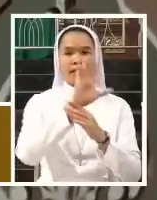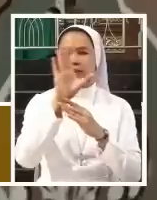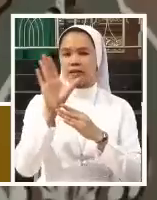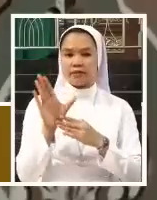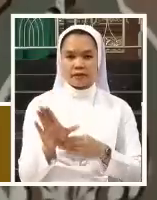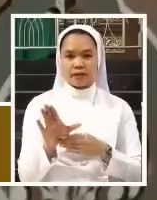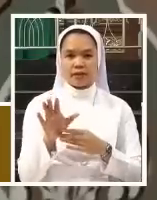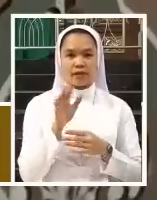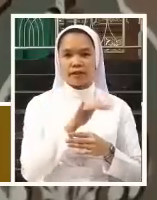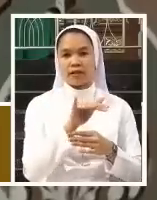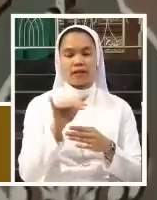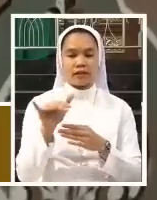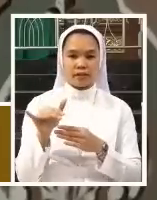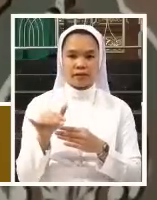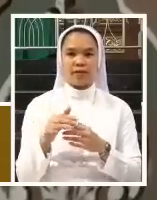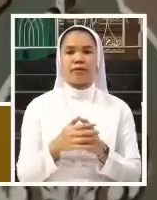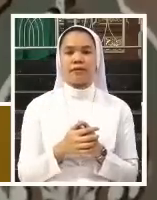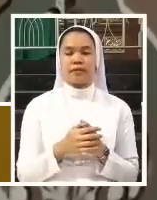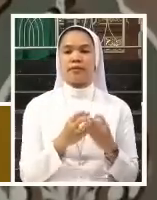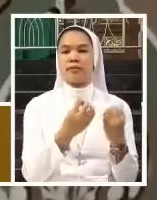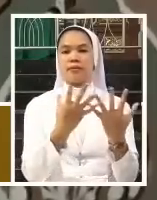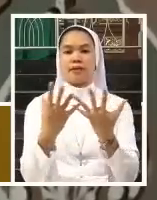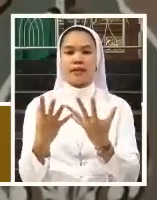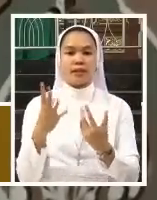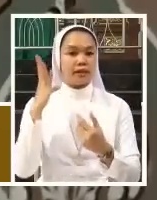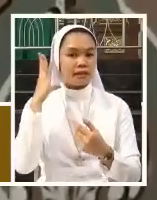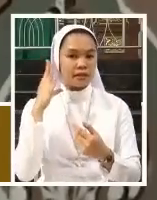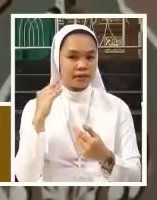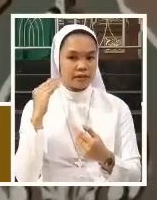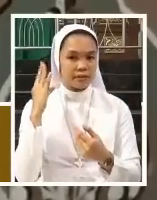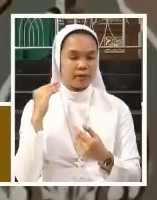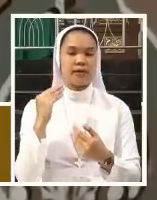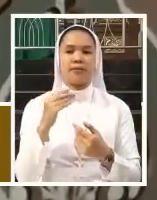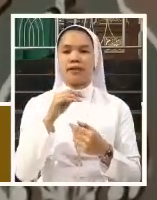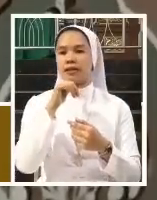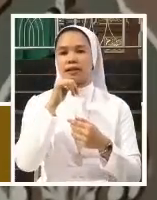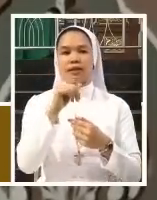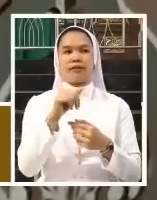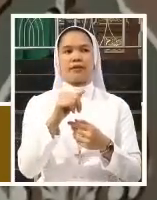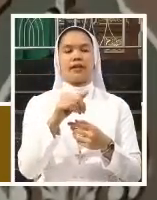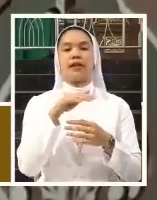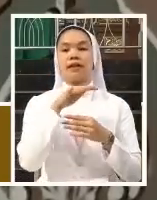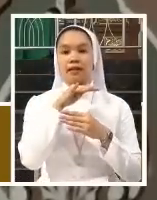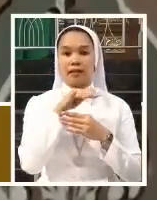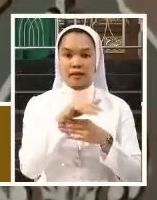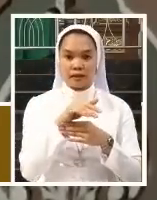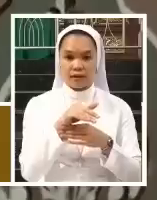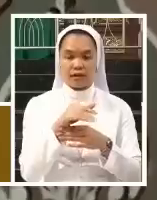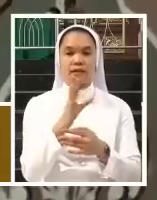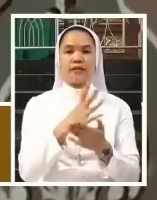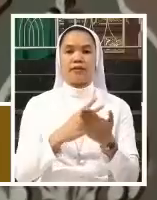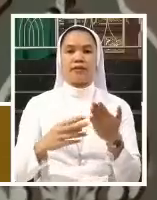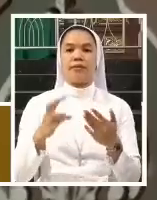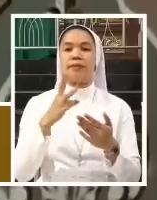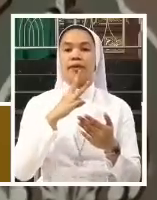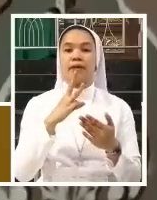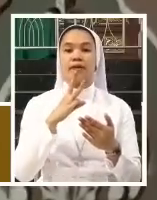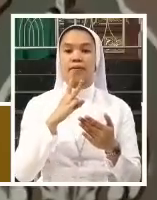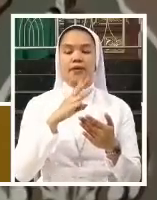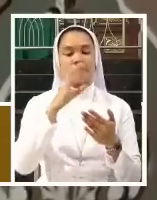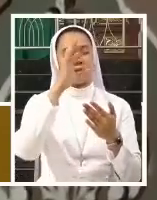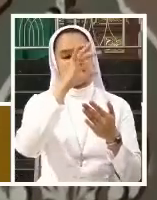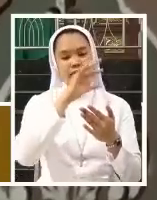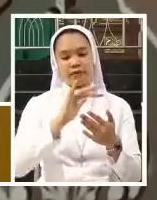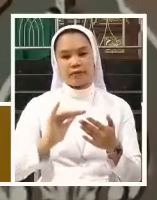drawing treasures. We will never get tired drawing the waters, the sprinkling